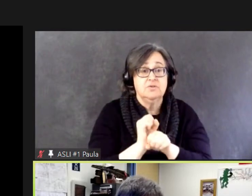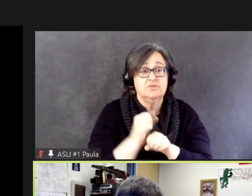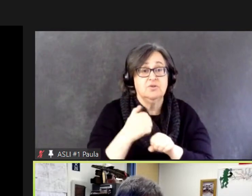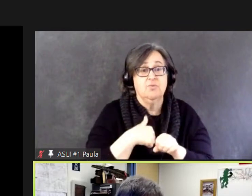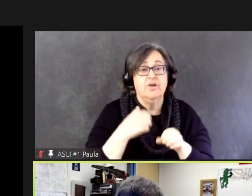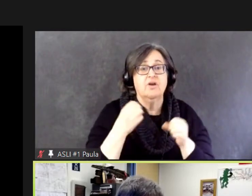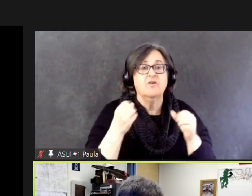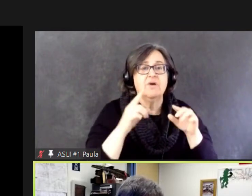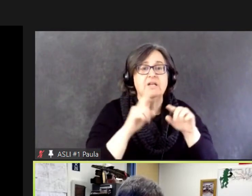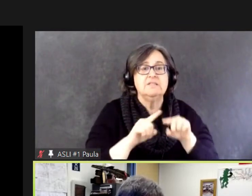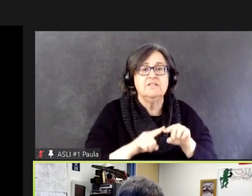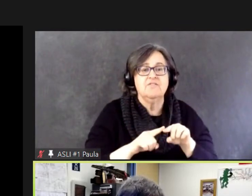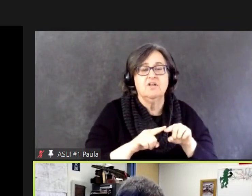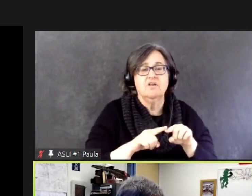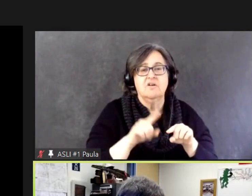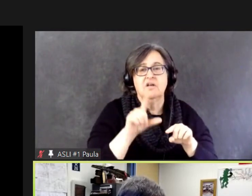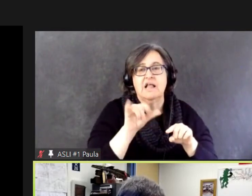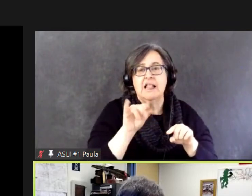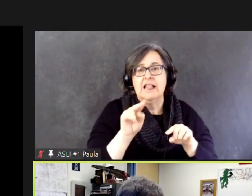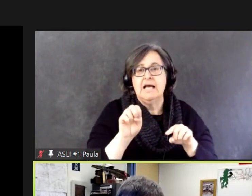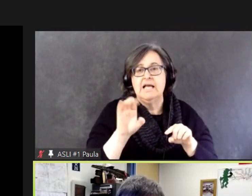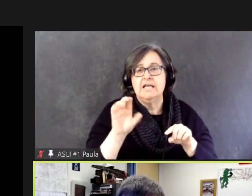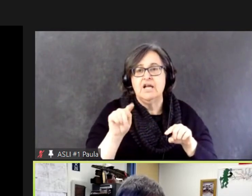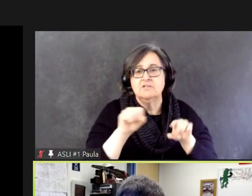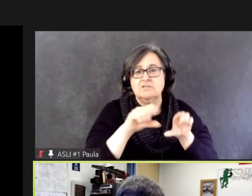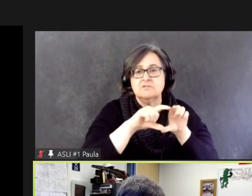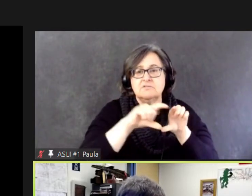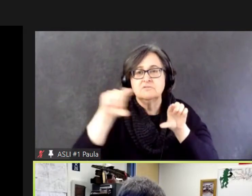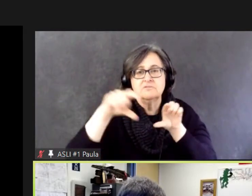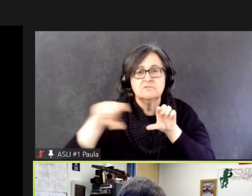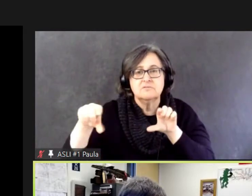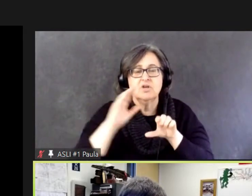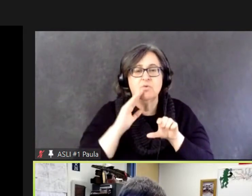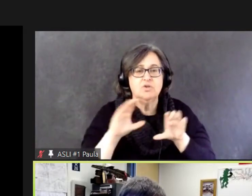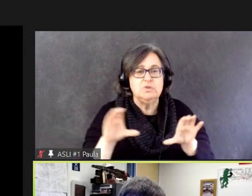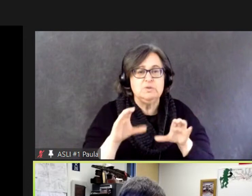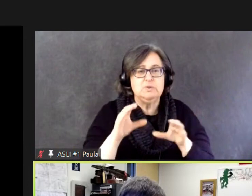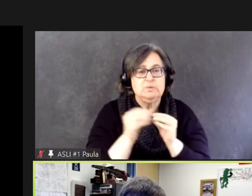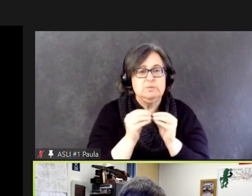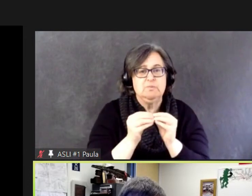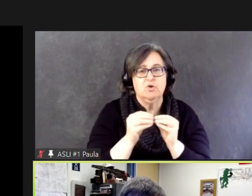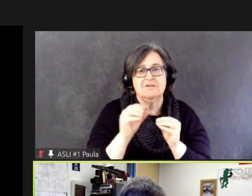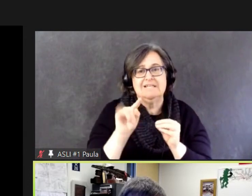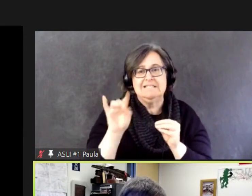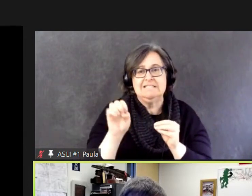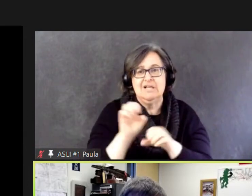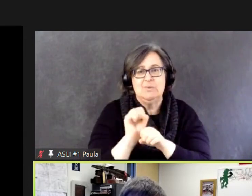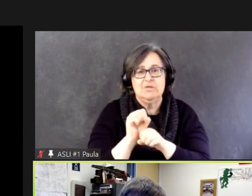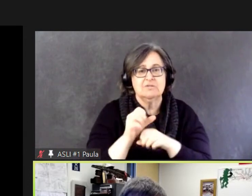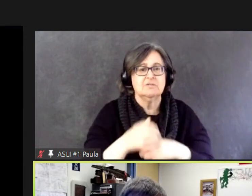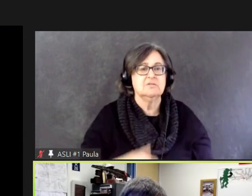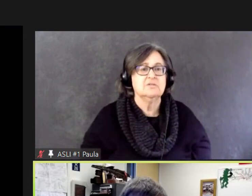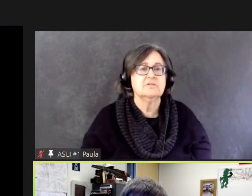cuts over the upcoming months that kind of facilitate that work and advance the tie work. Next slide.